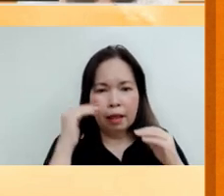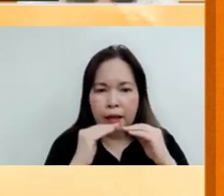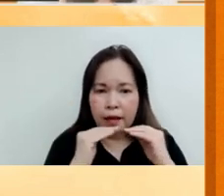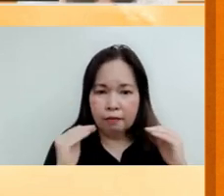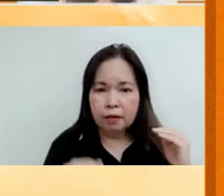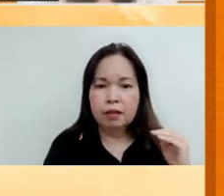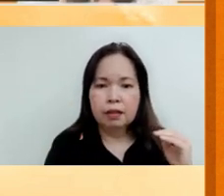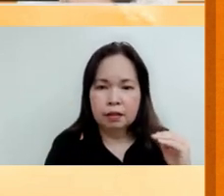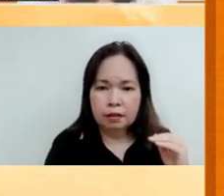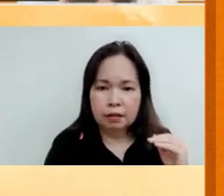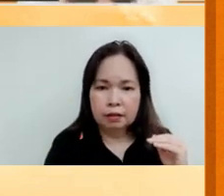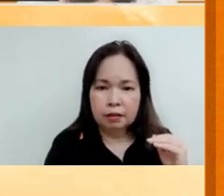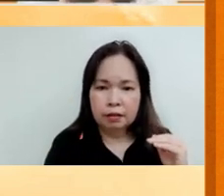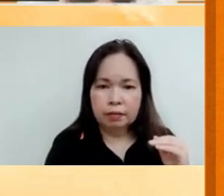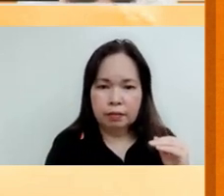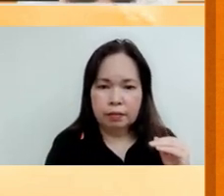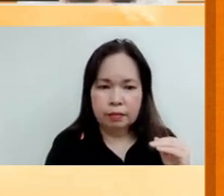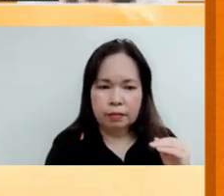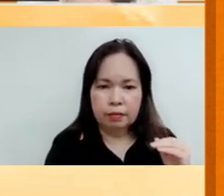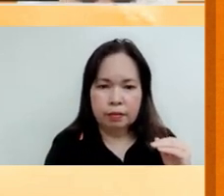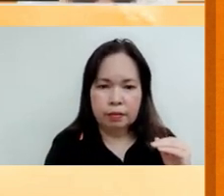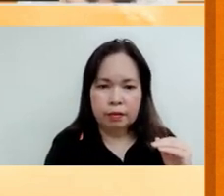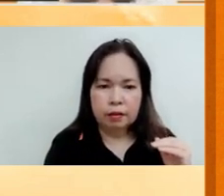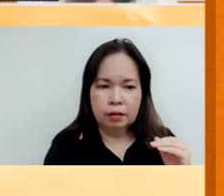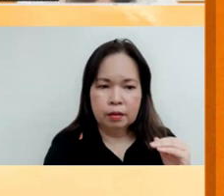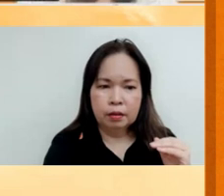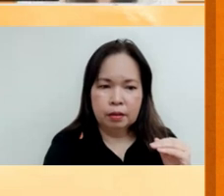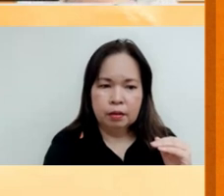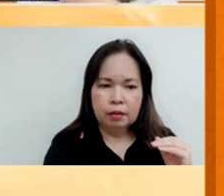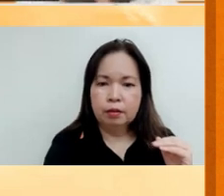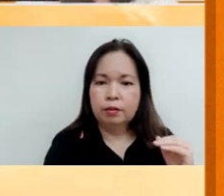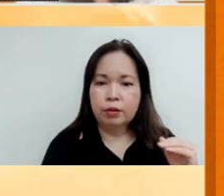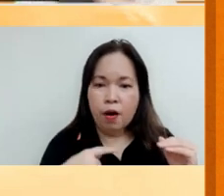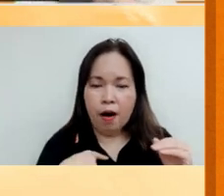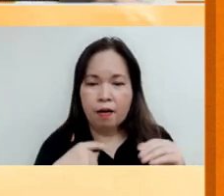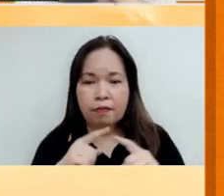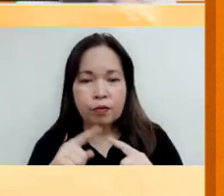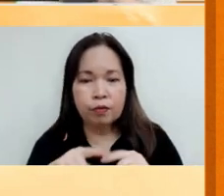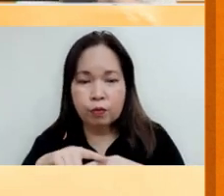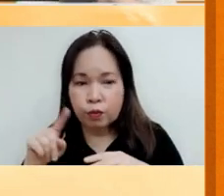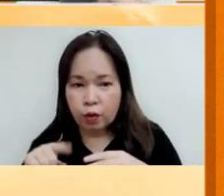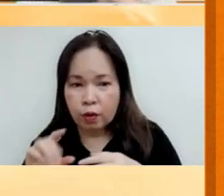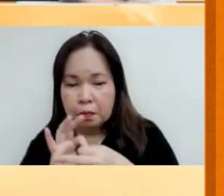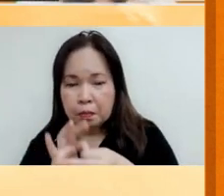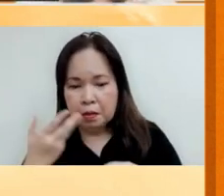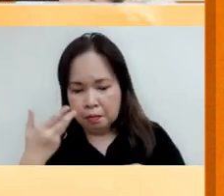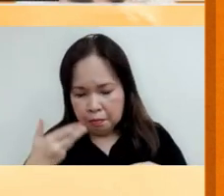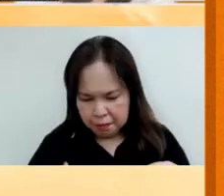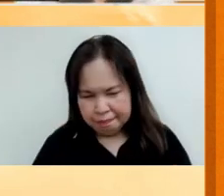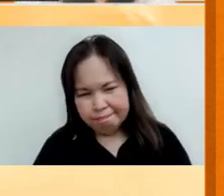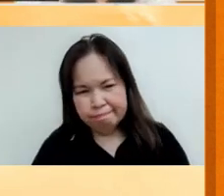biological and social outcomes that are associated with it. Poor physical health, no,